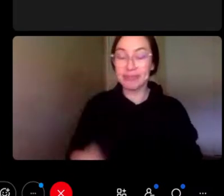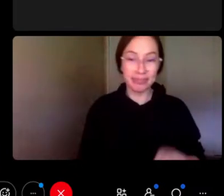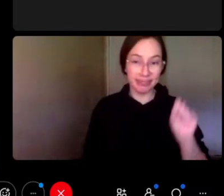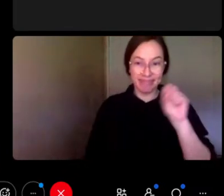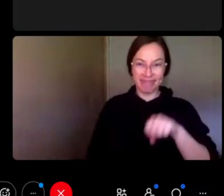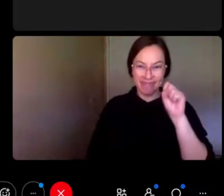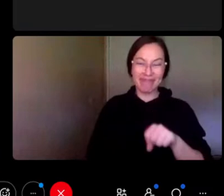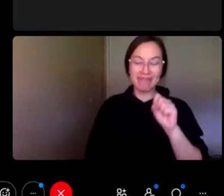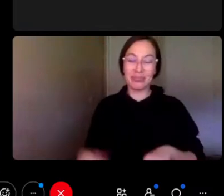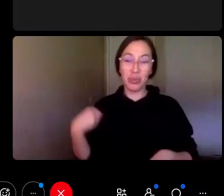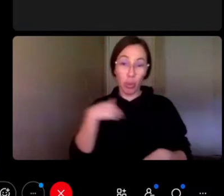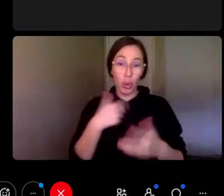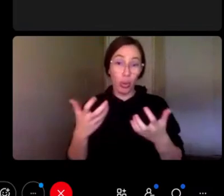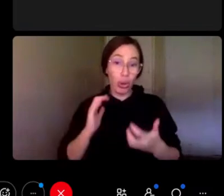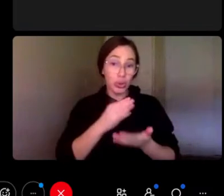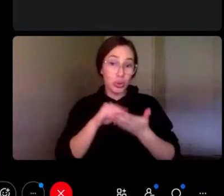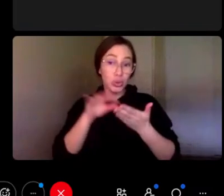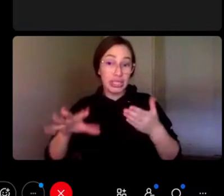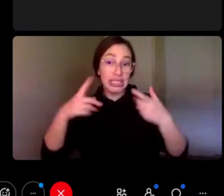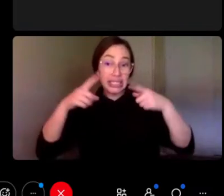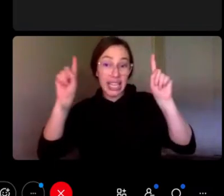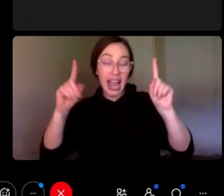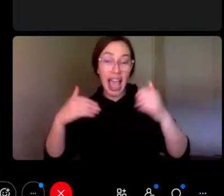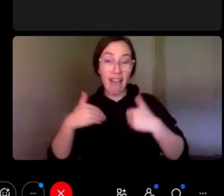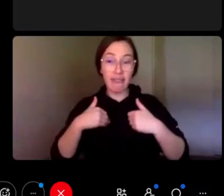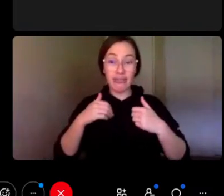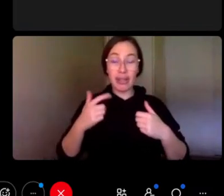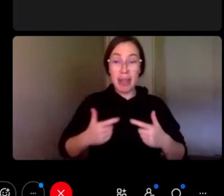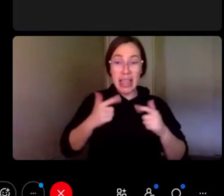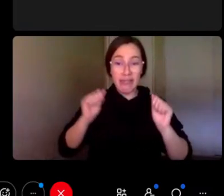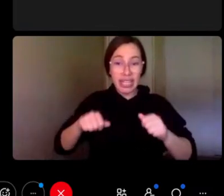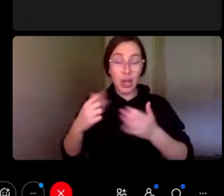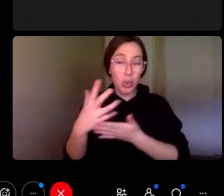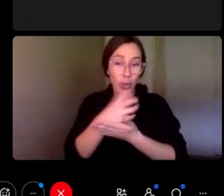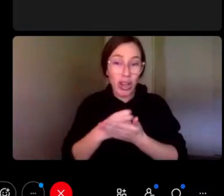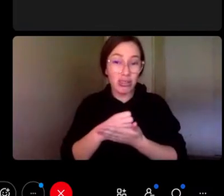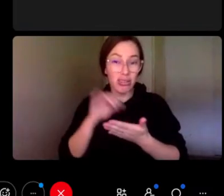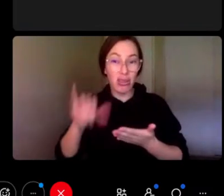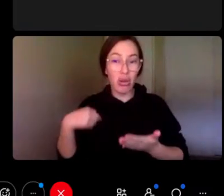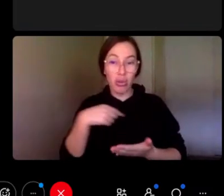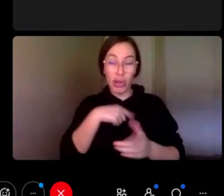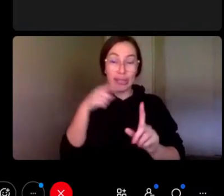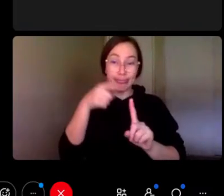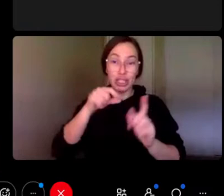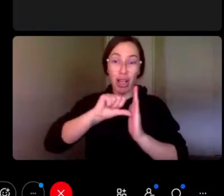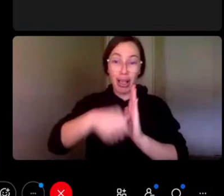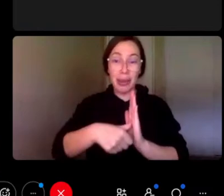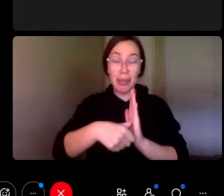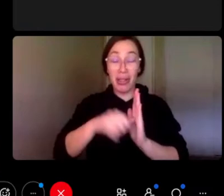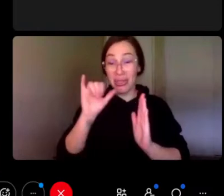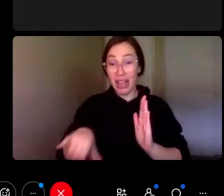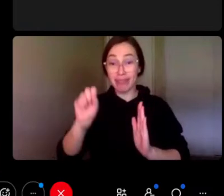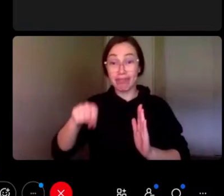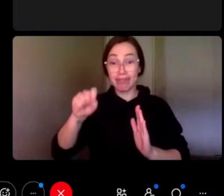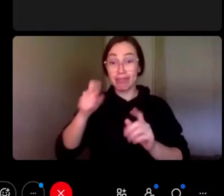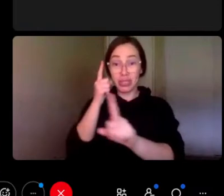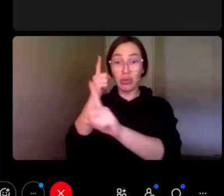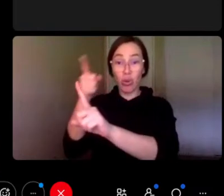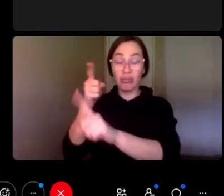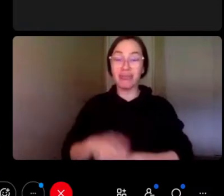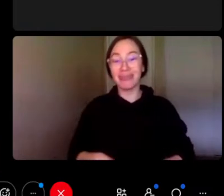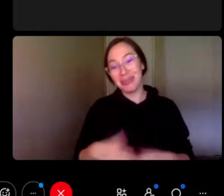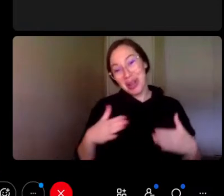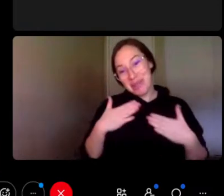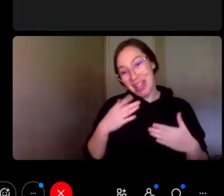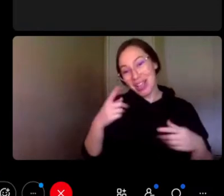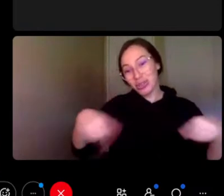We want our students to succeed, have a living wage, as we were talking about. And that is the goal. I'm glad you